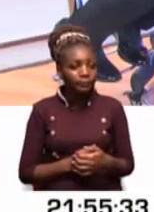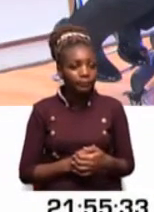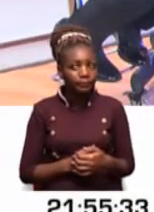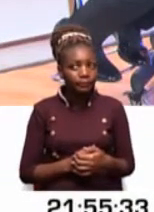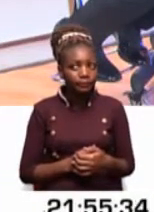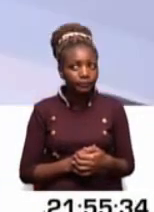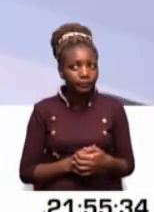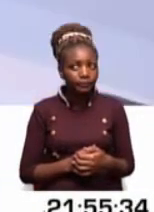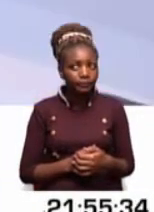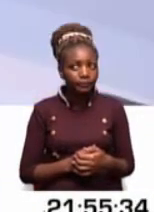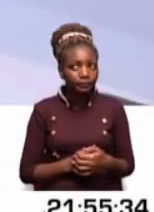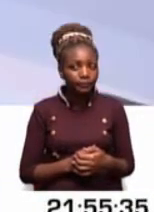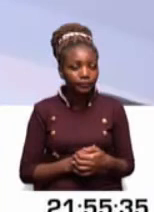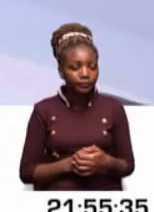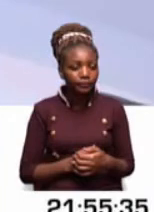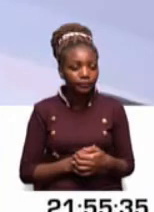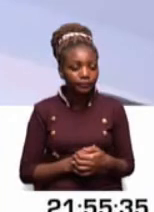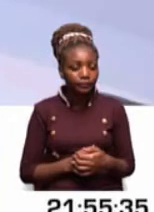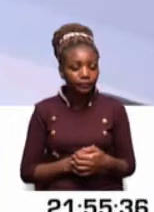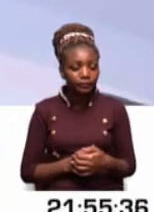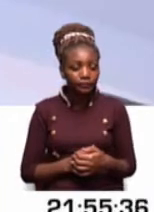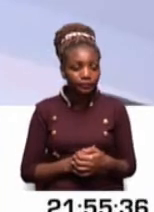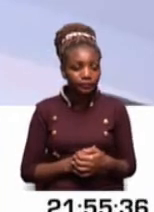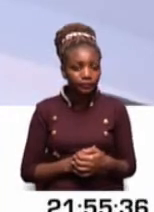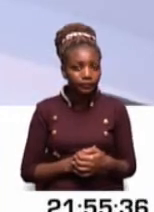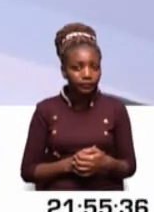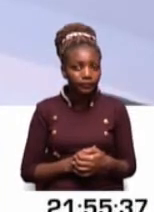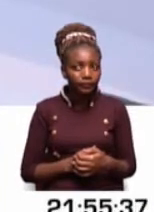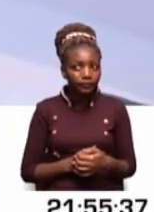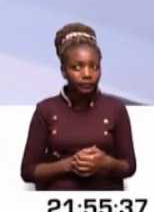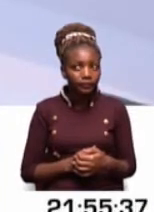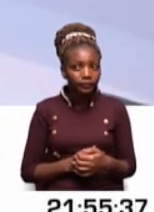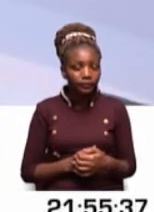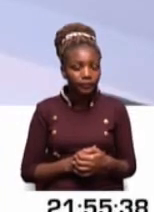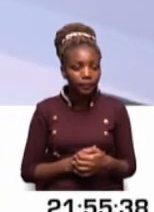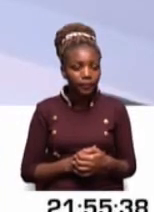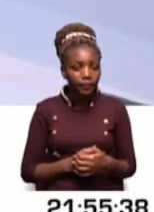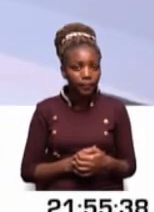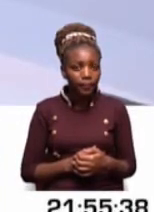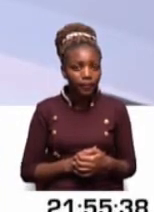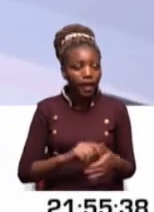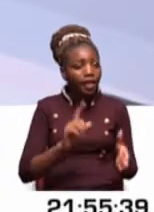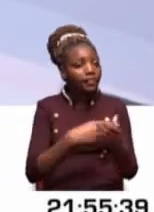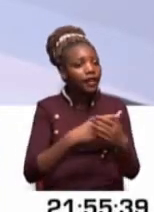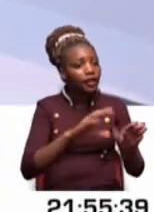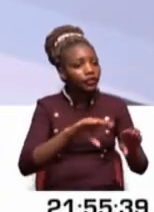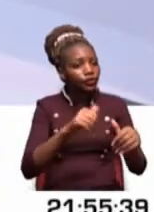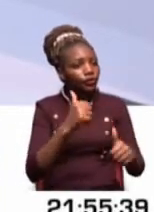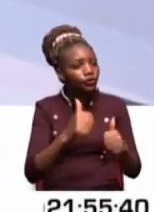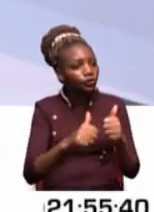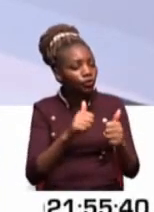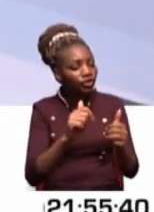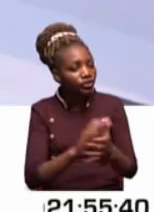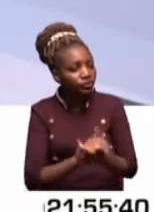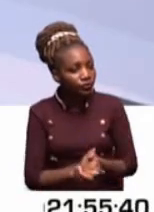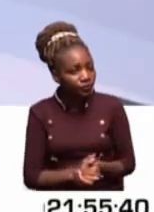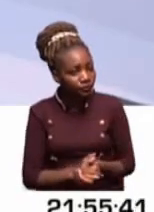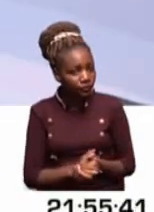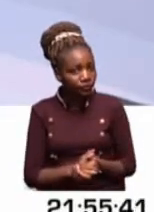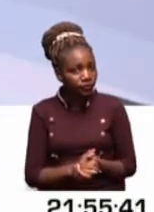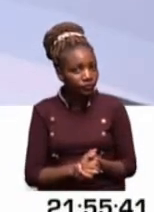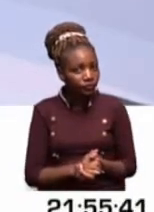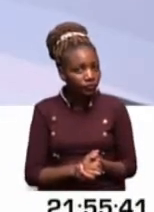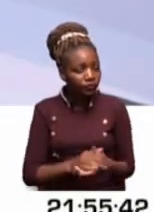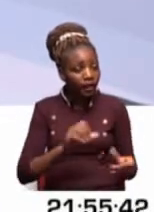because we are out of time as well, more than just the complaints then, what can be the solutions? What is it that the current crop of